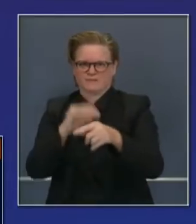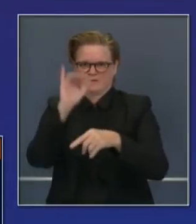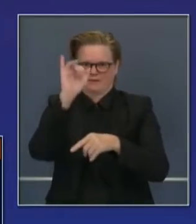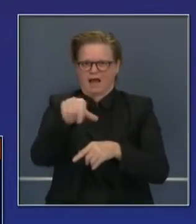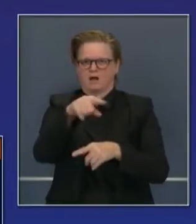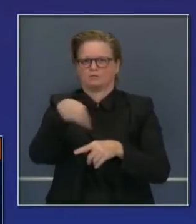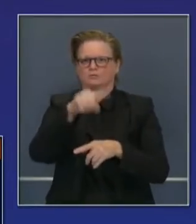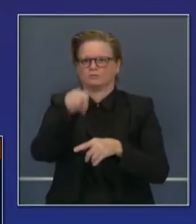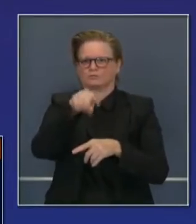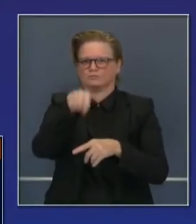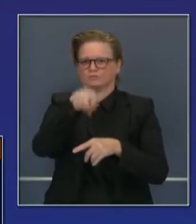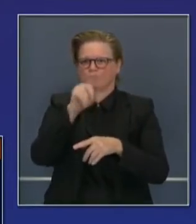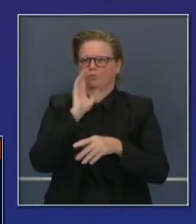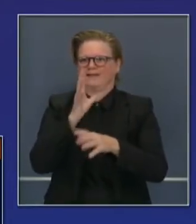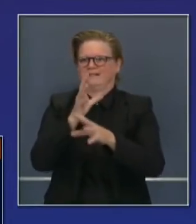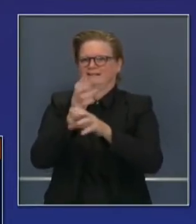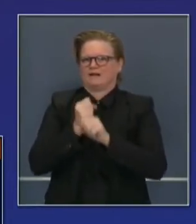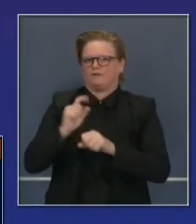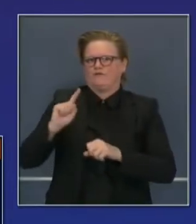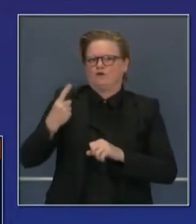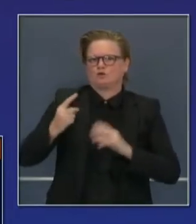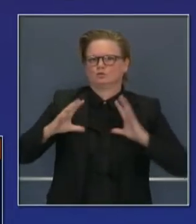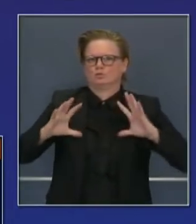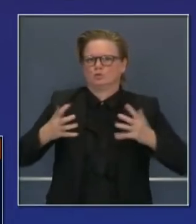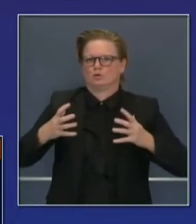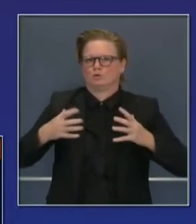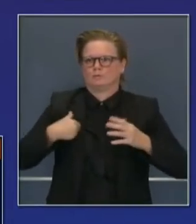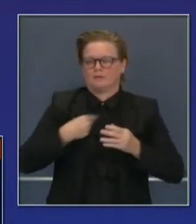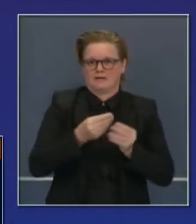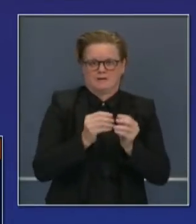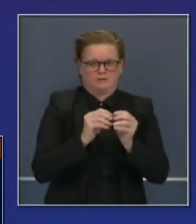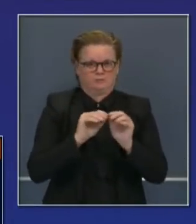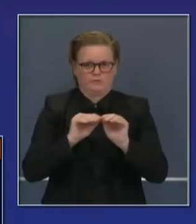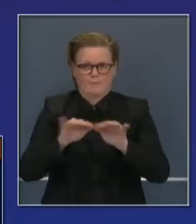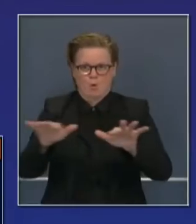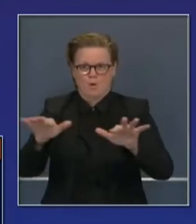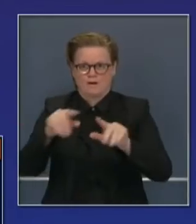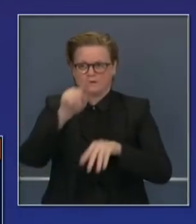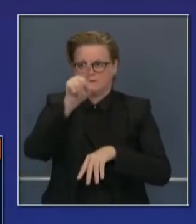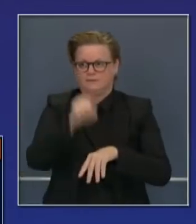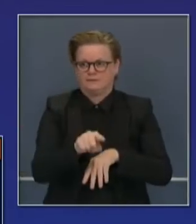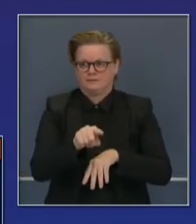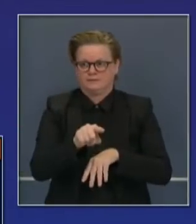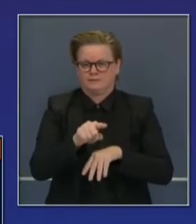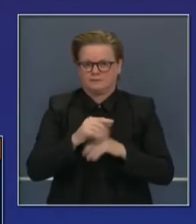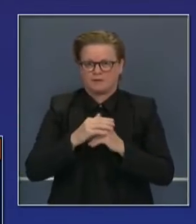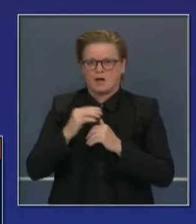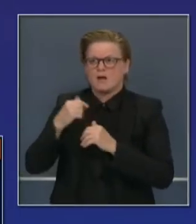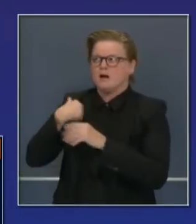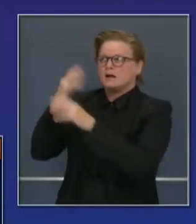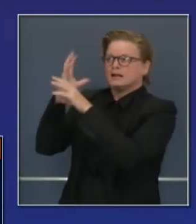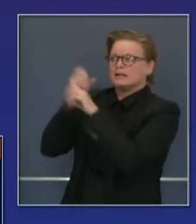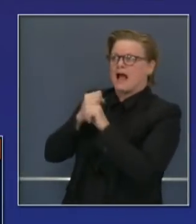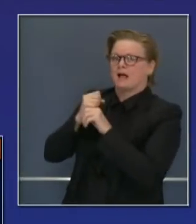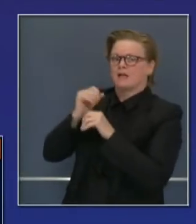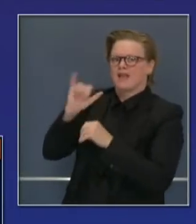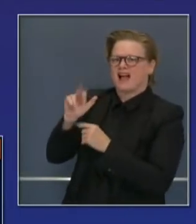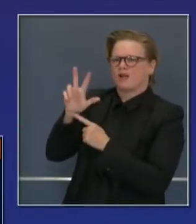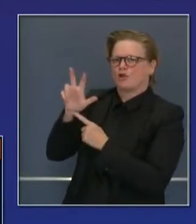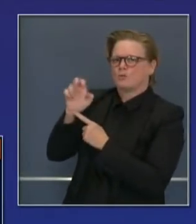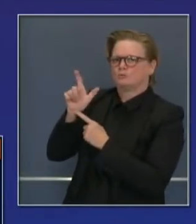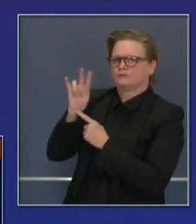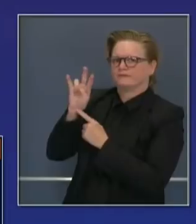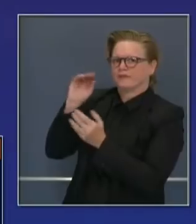of distribution based upon the scarcity of the first available doses,